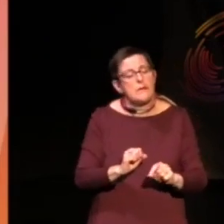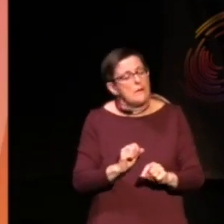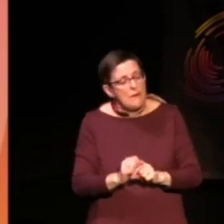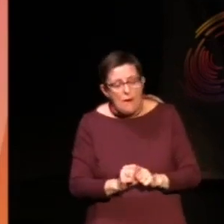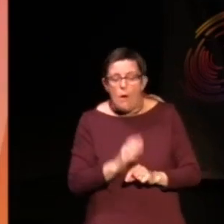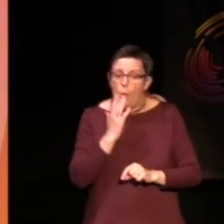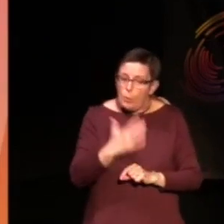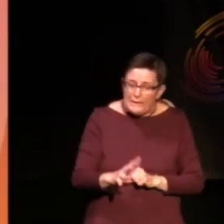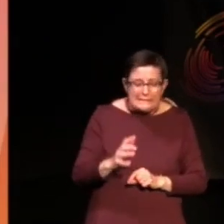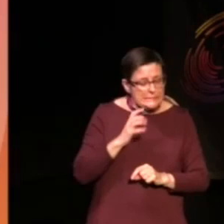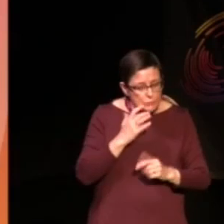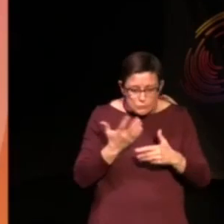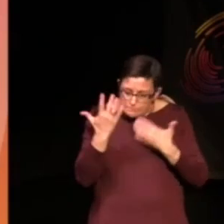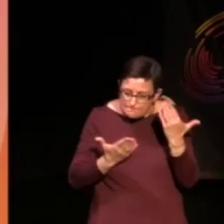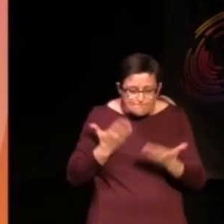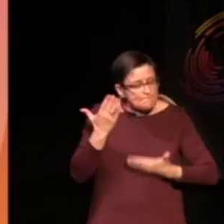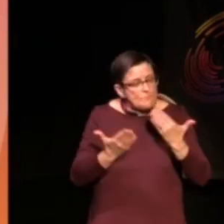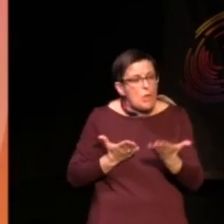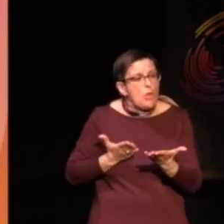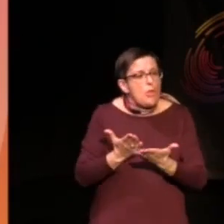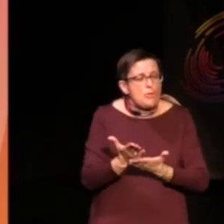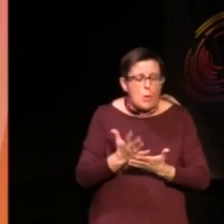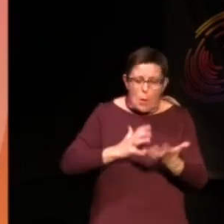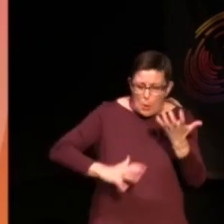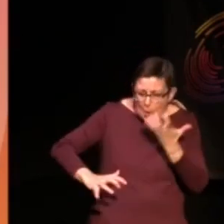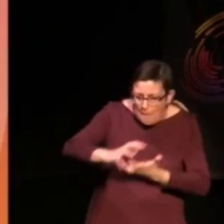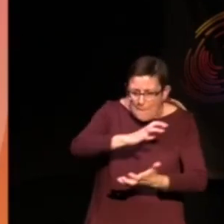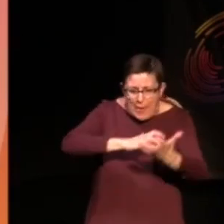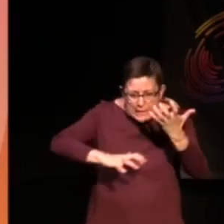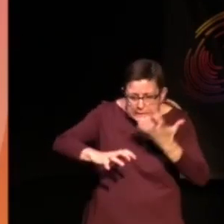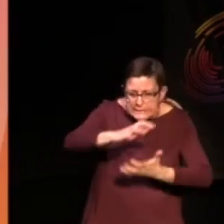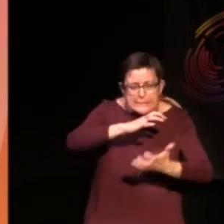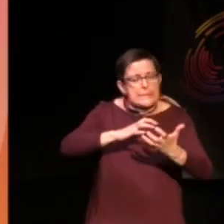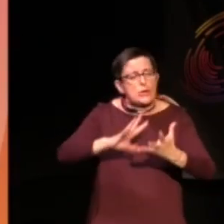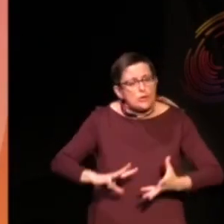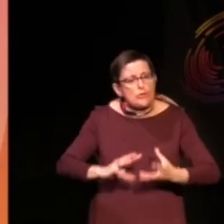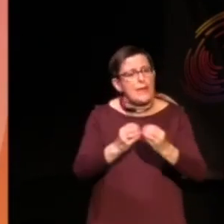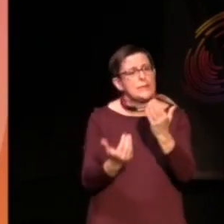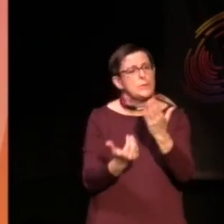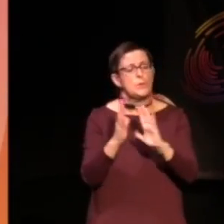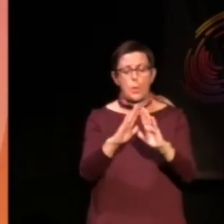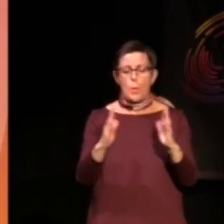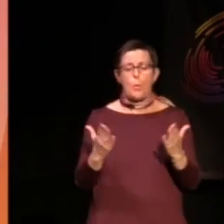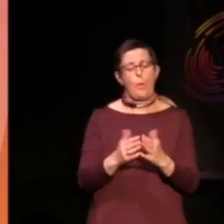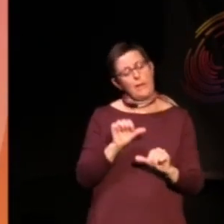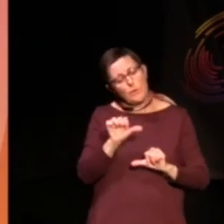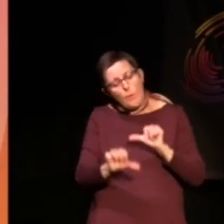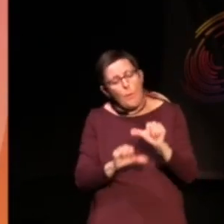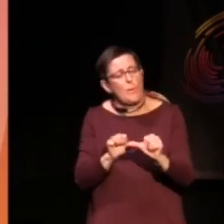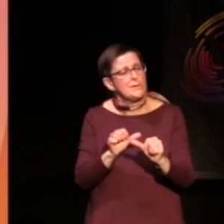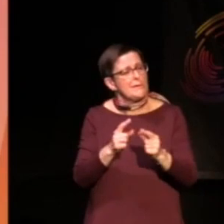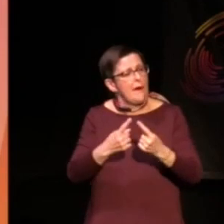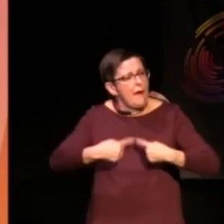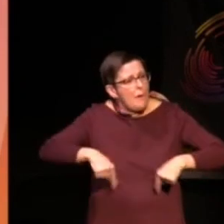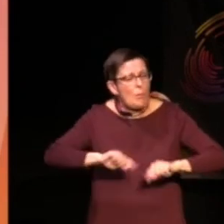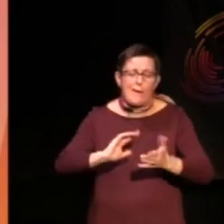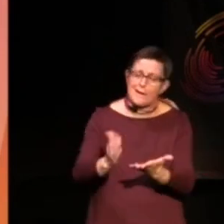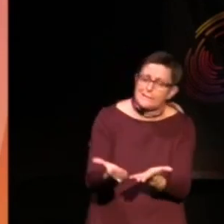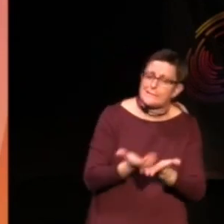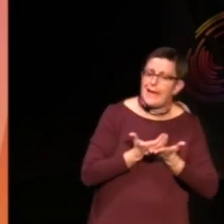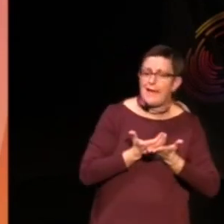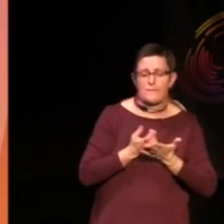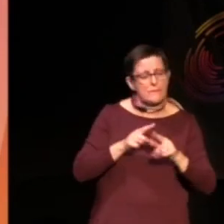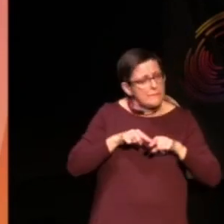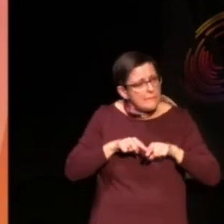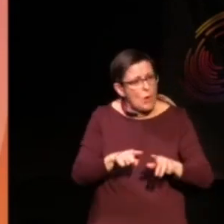mounting perplexities of today to a new world order of law and safety, unless we can keep our heads and